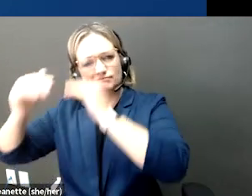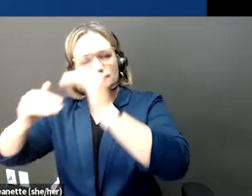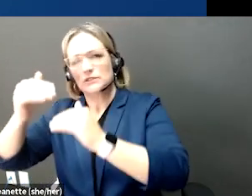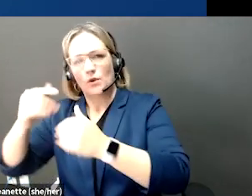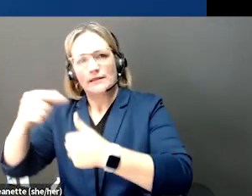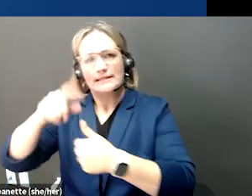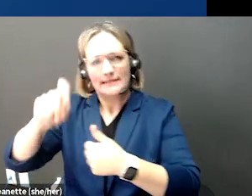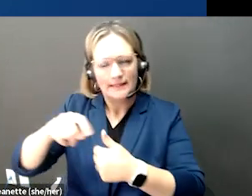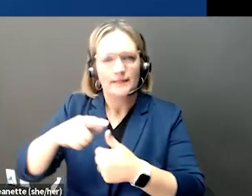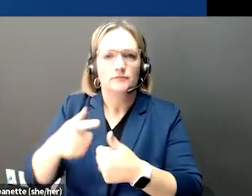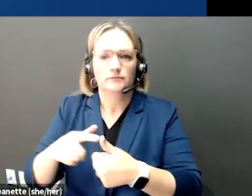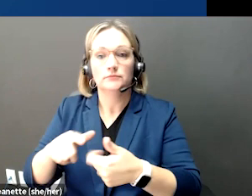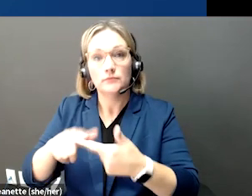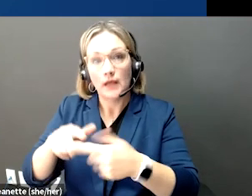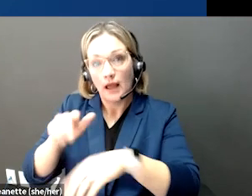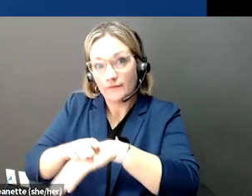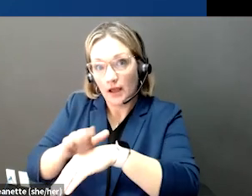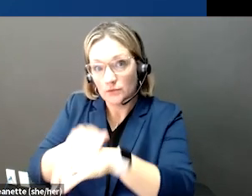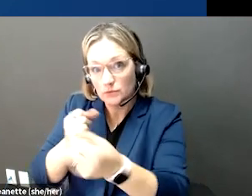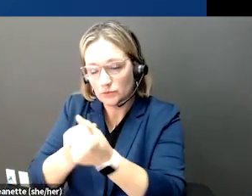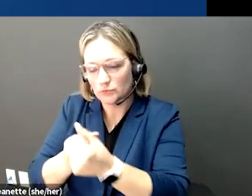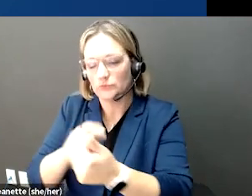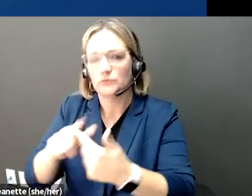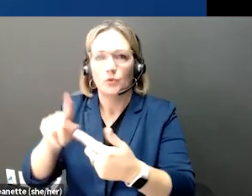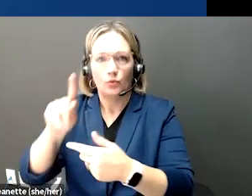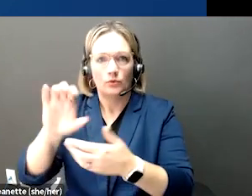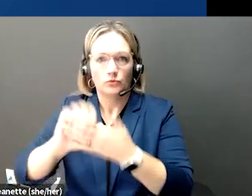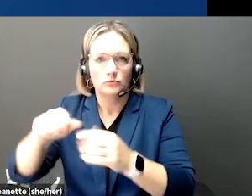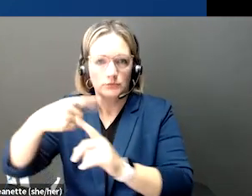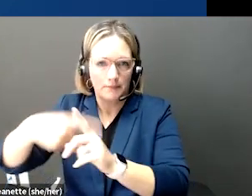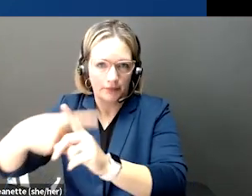advisory support twice a year, as well as $100 a month.